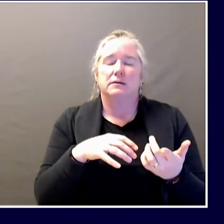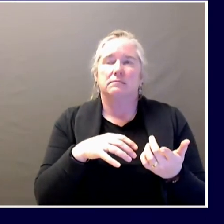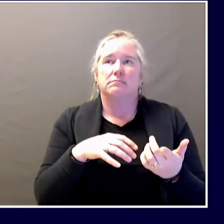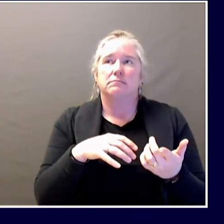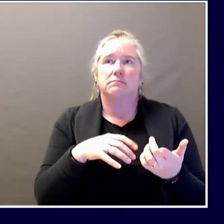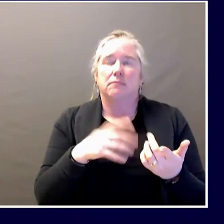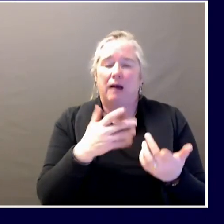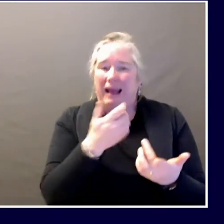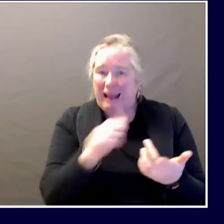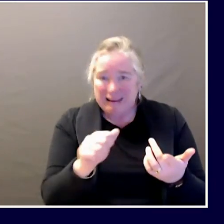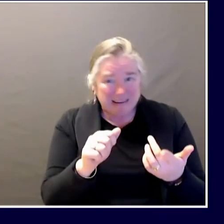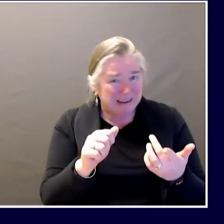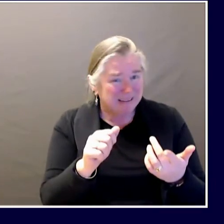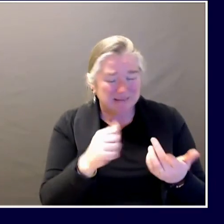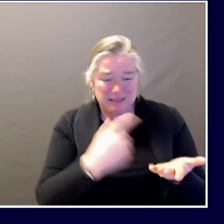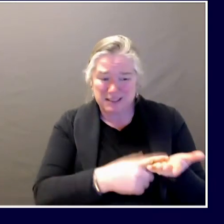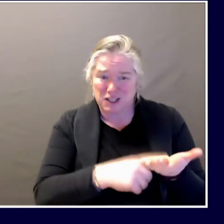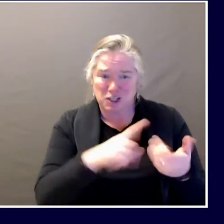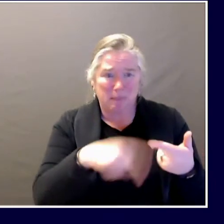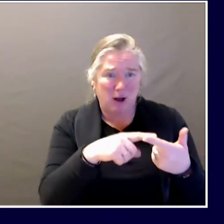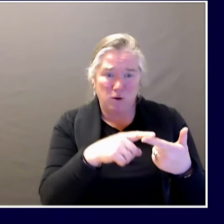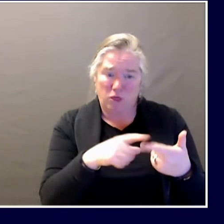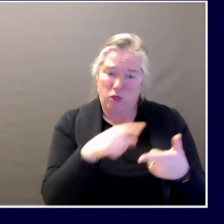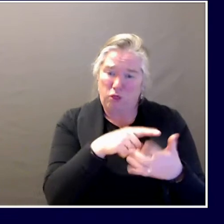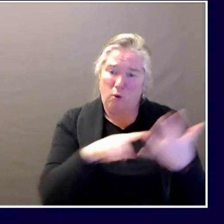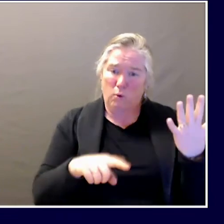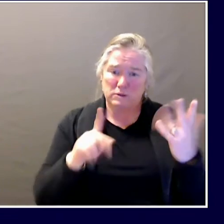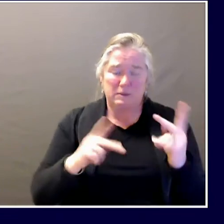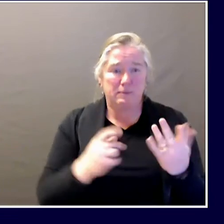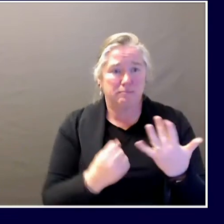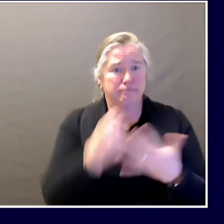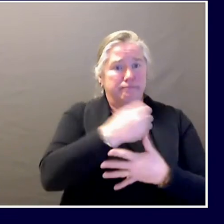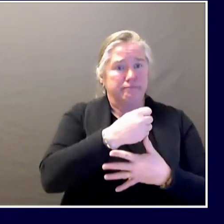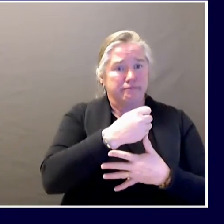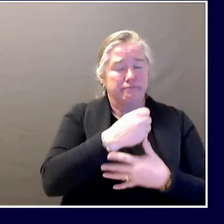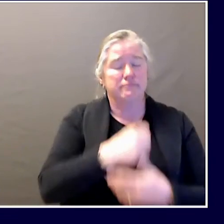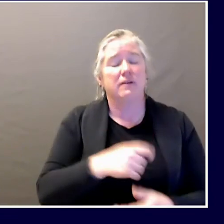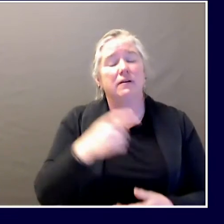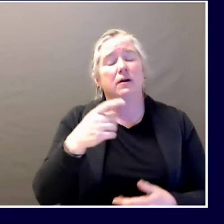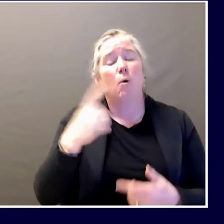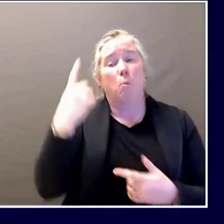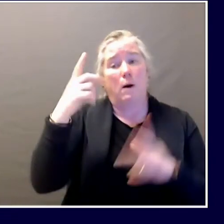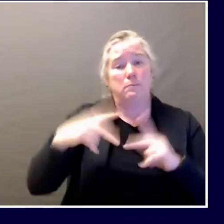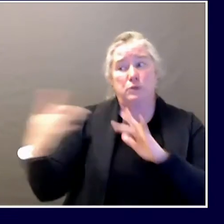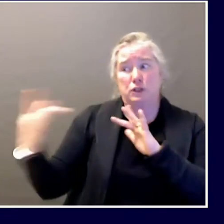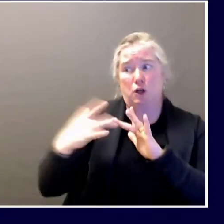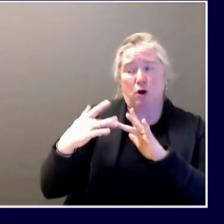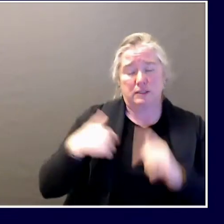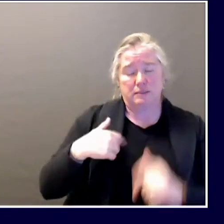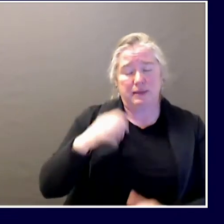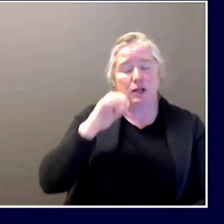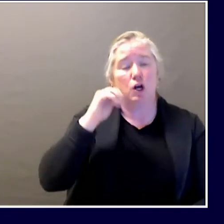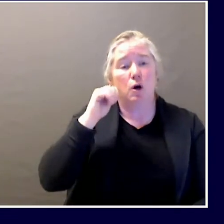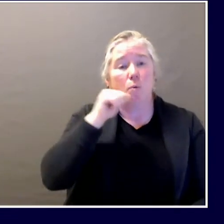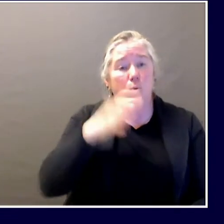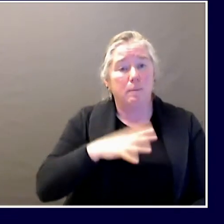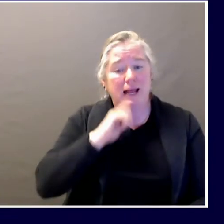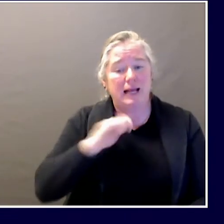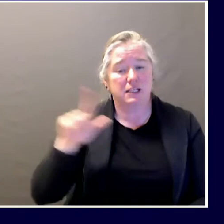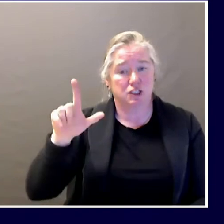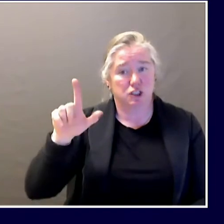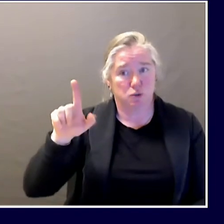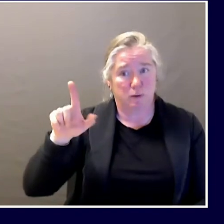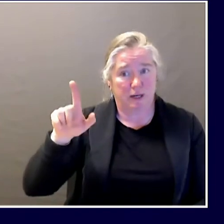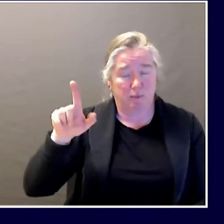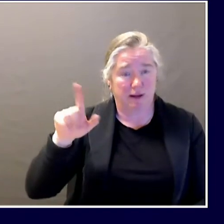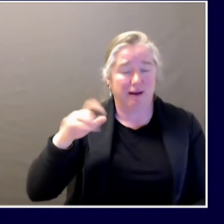out, a family reached out to me, a 21-year-old young woman in Glenburn. She is dealing with